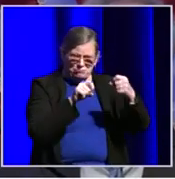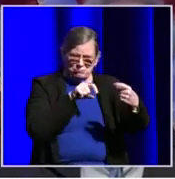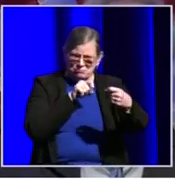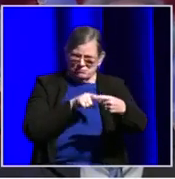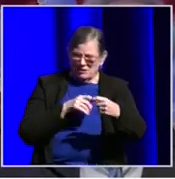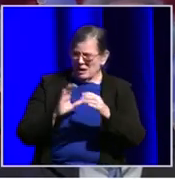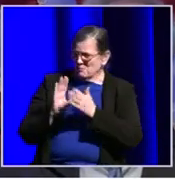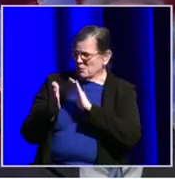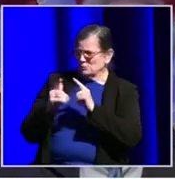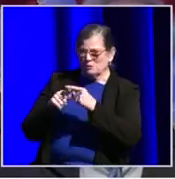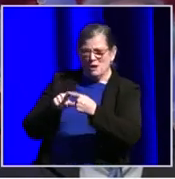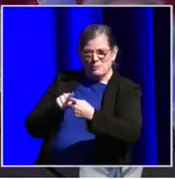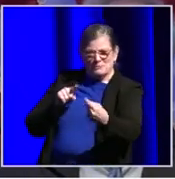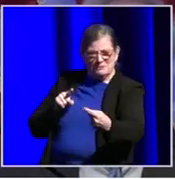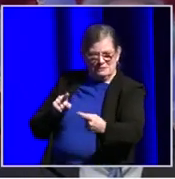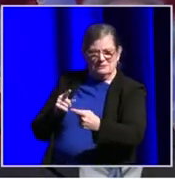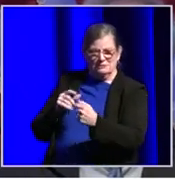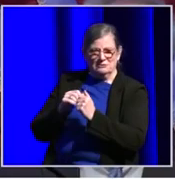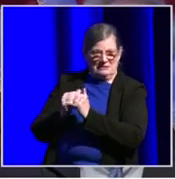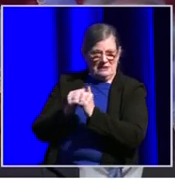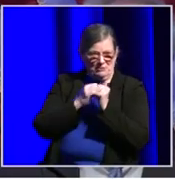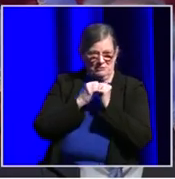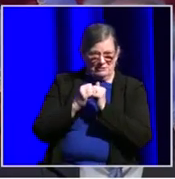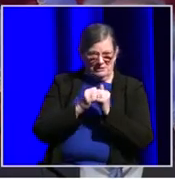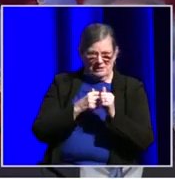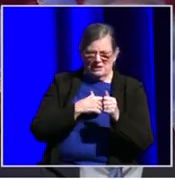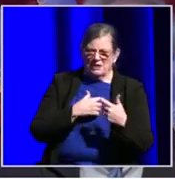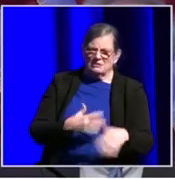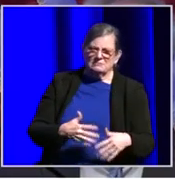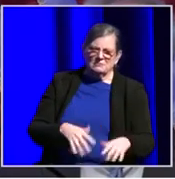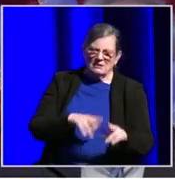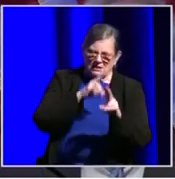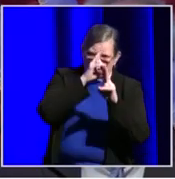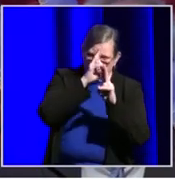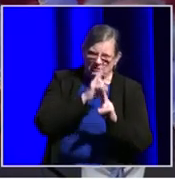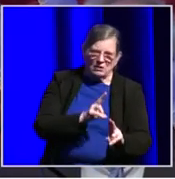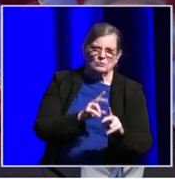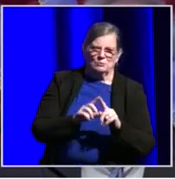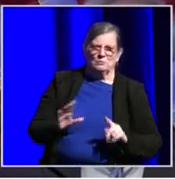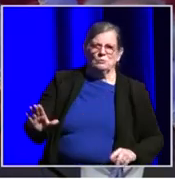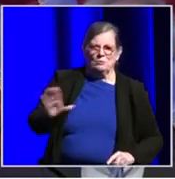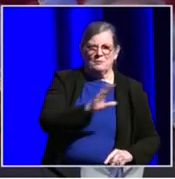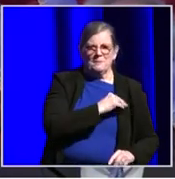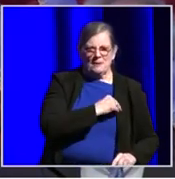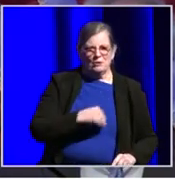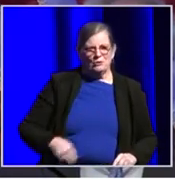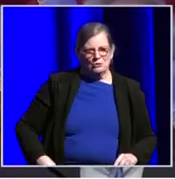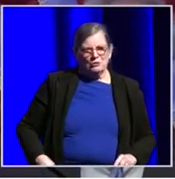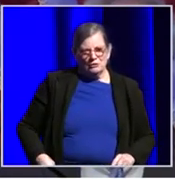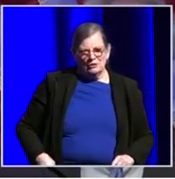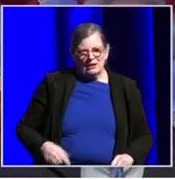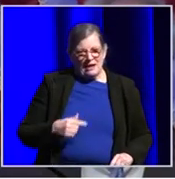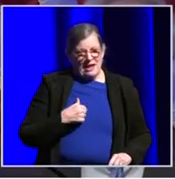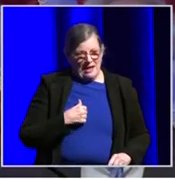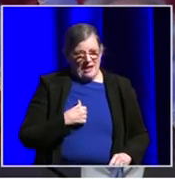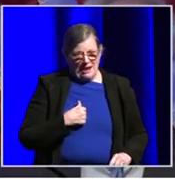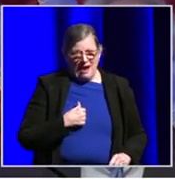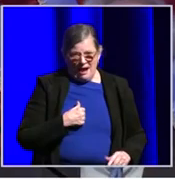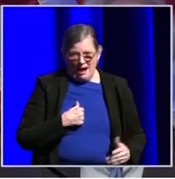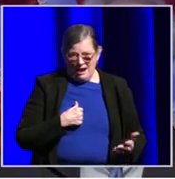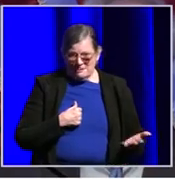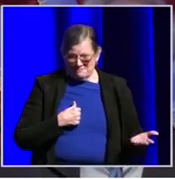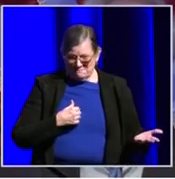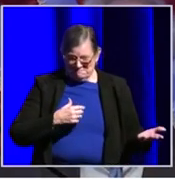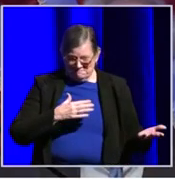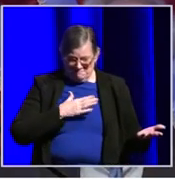share. I'm honored to be your mayor. I'm committed, and mark my words,